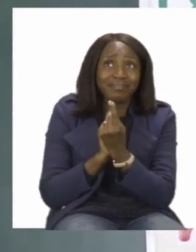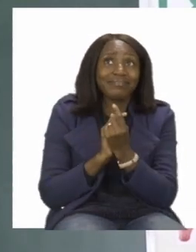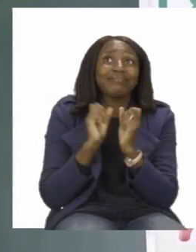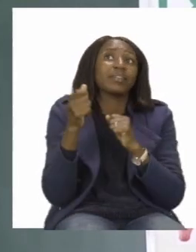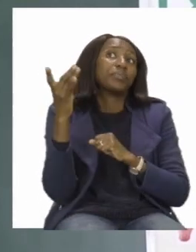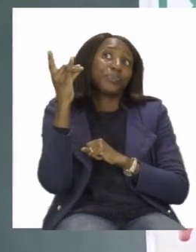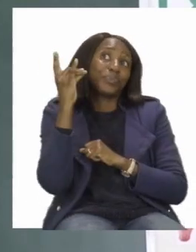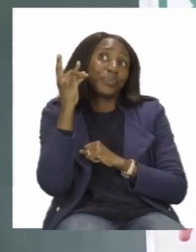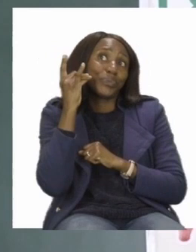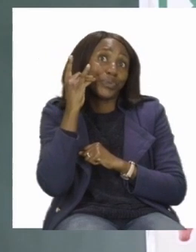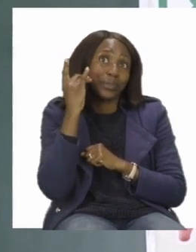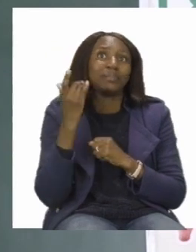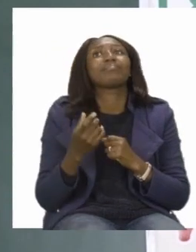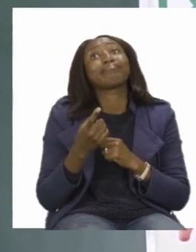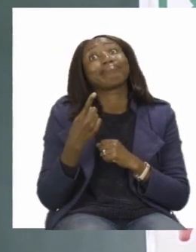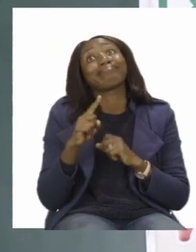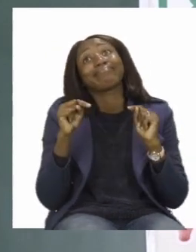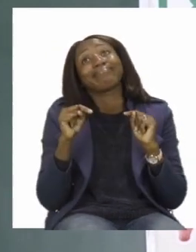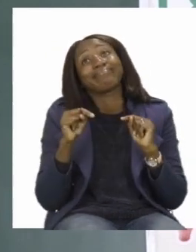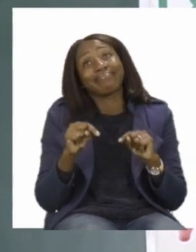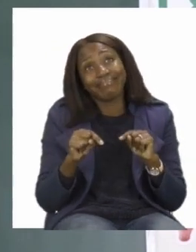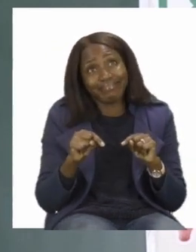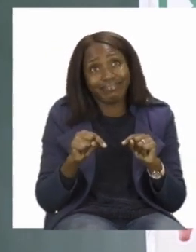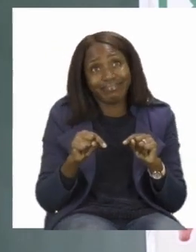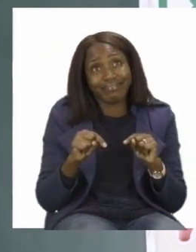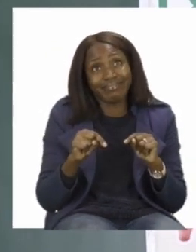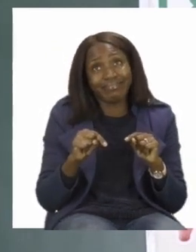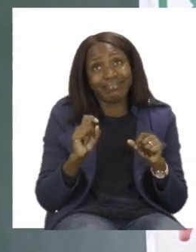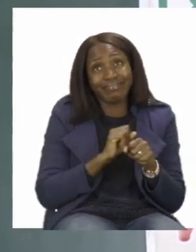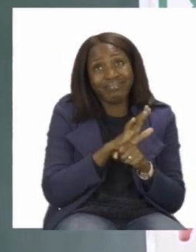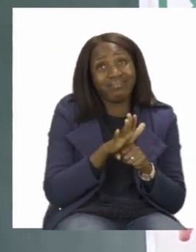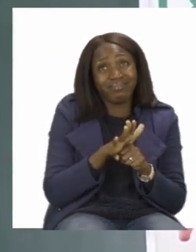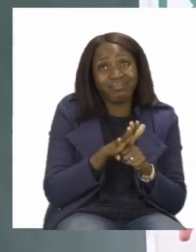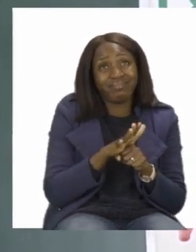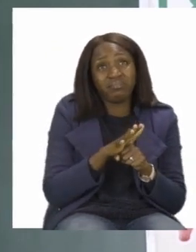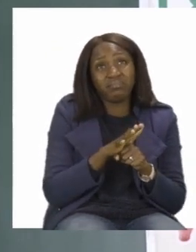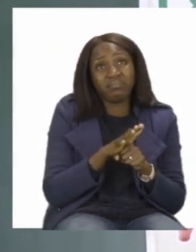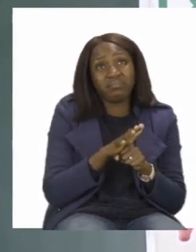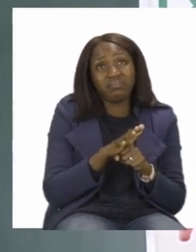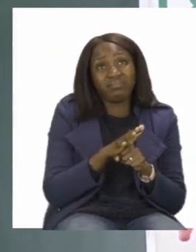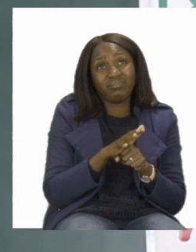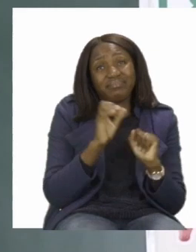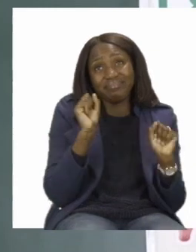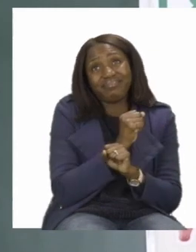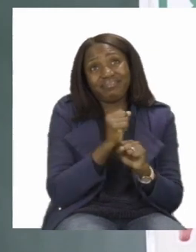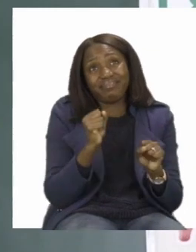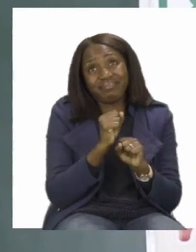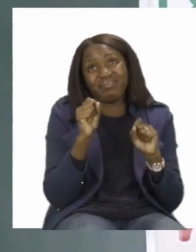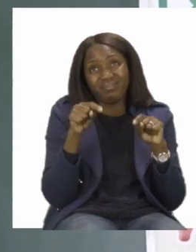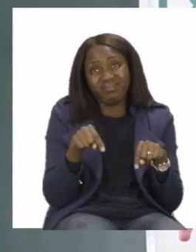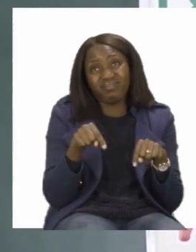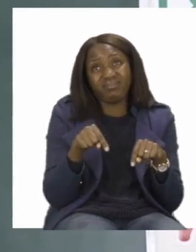kiss them on the cheek. But, boys and girls, we cannot be kissing any of our loved ones right